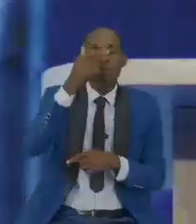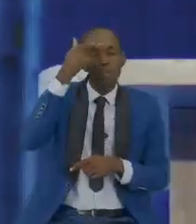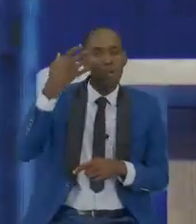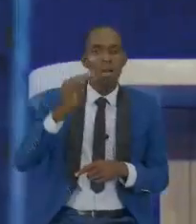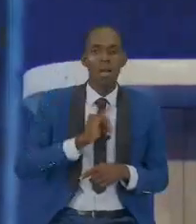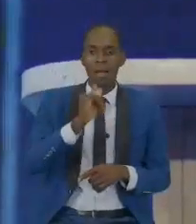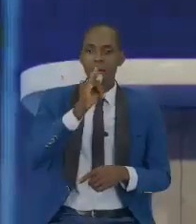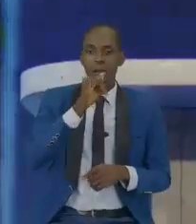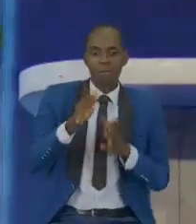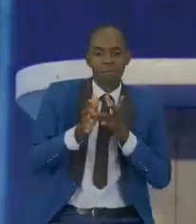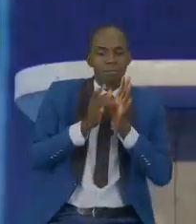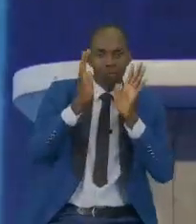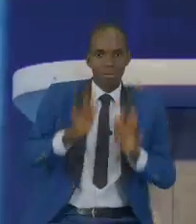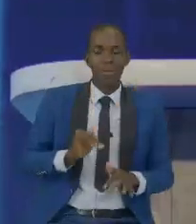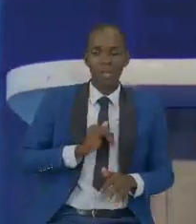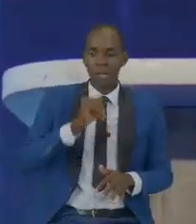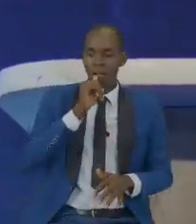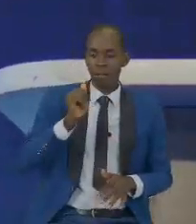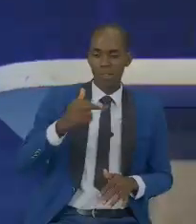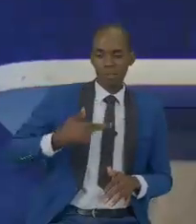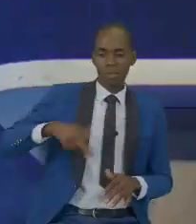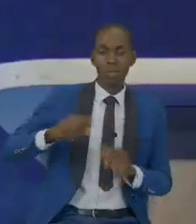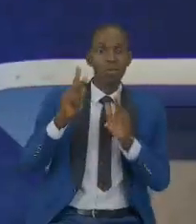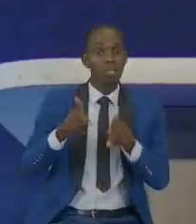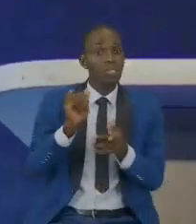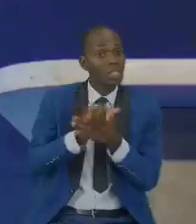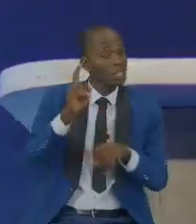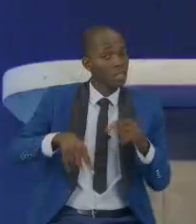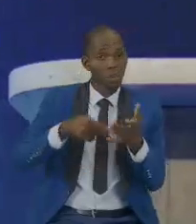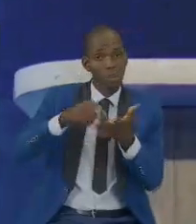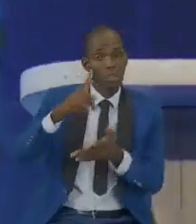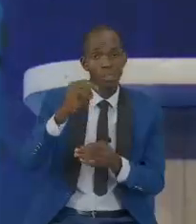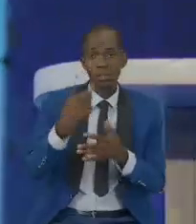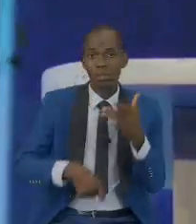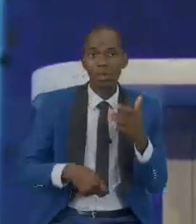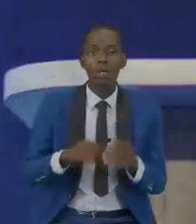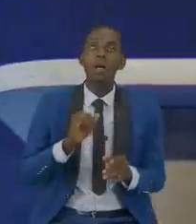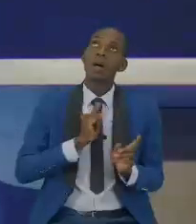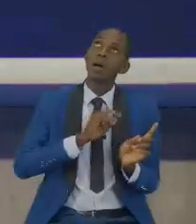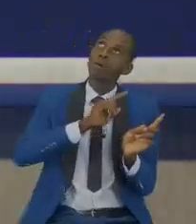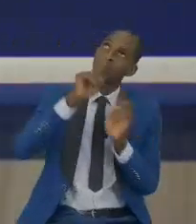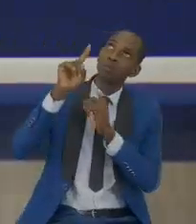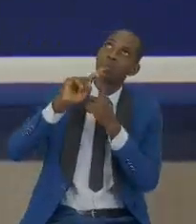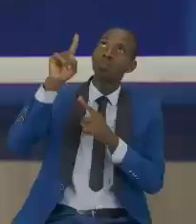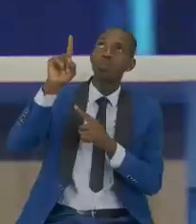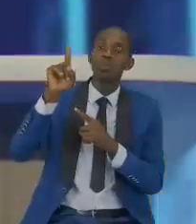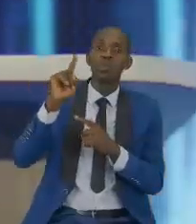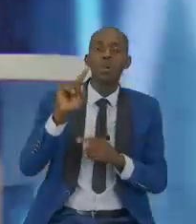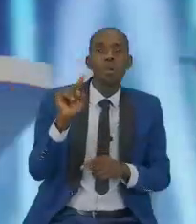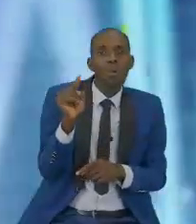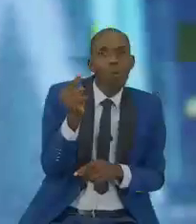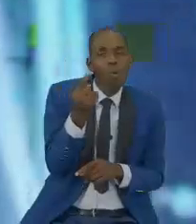religiously that cannot pay the price. I come only on the merit